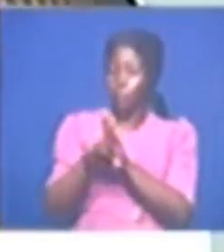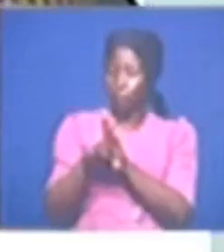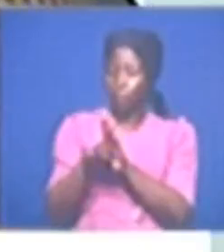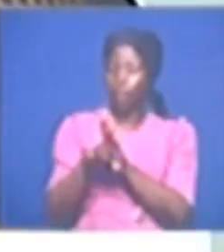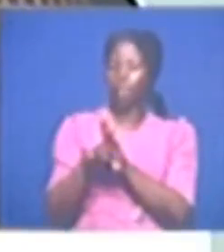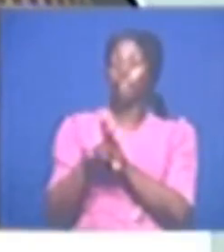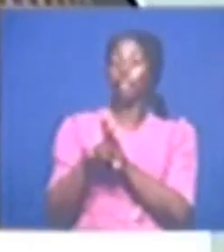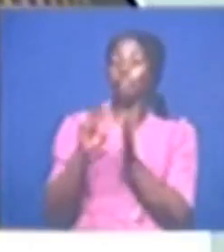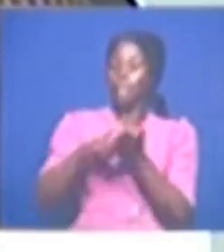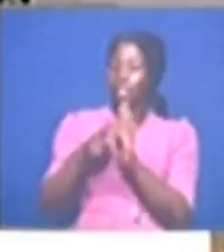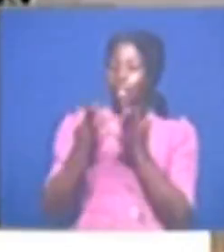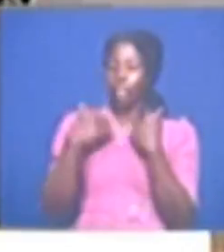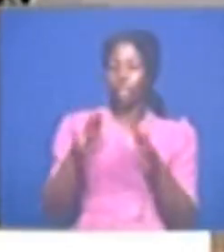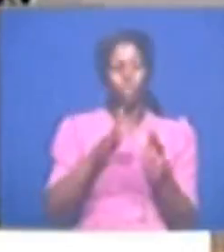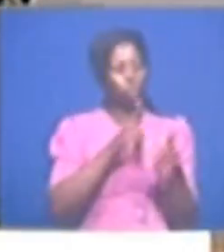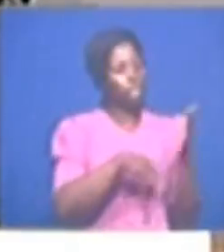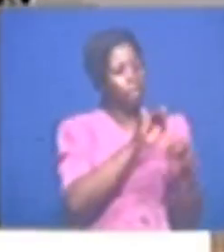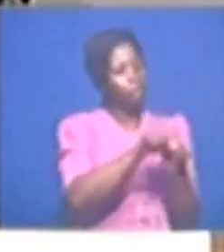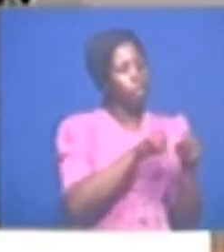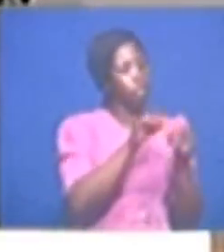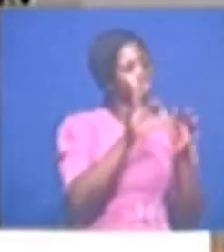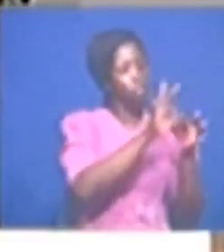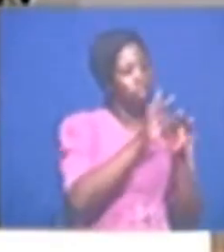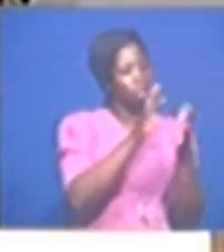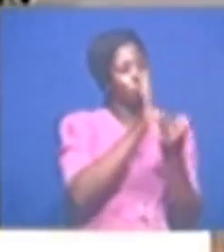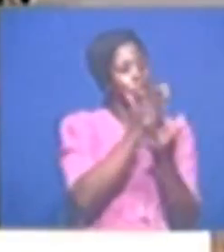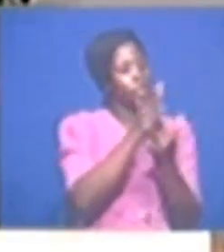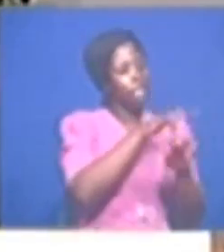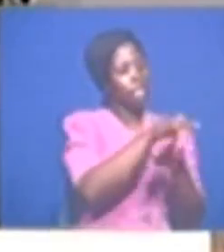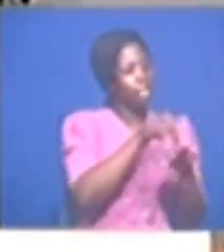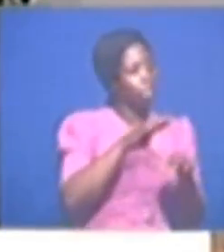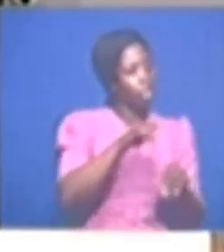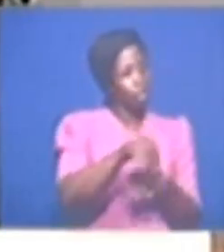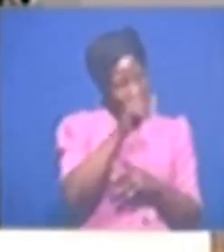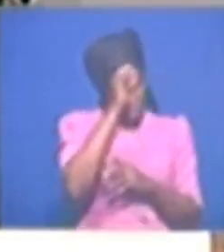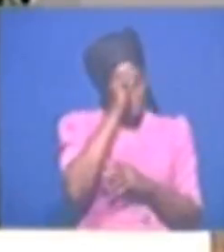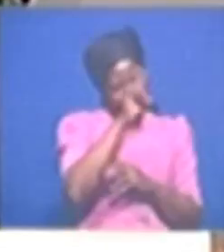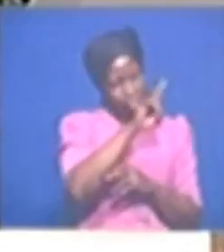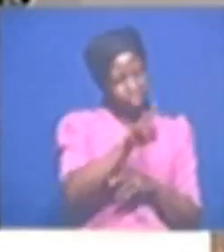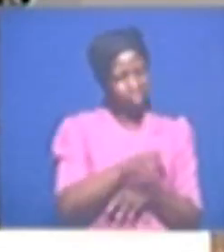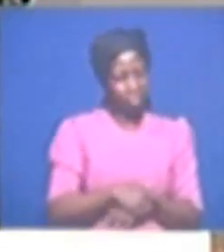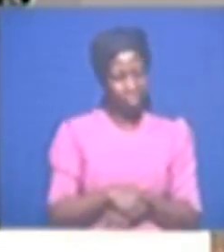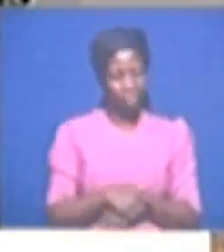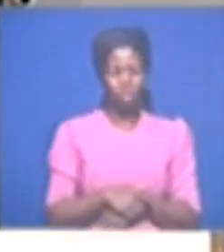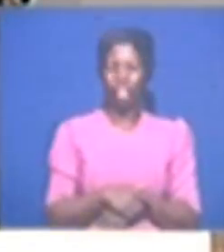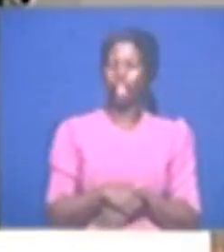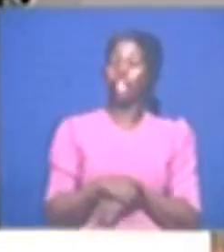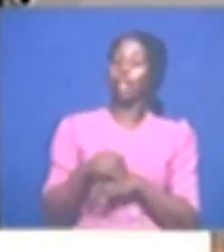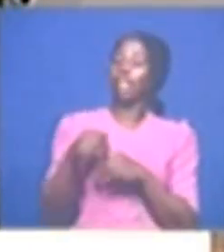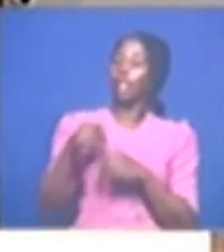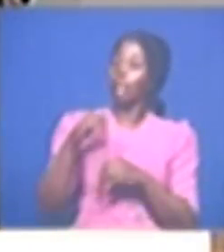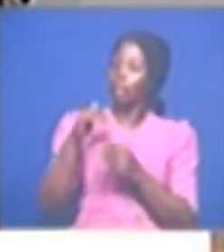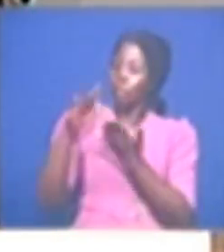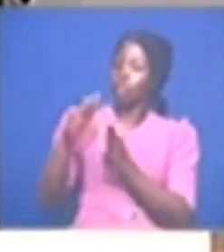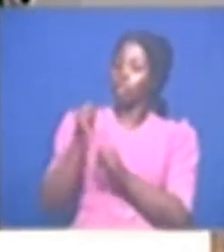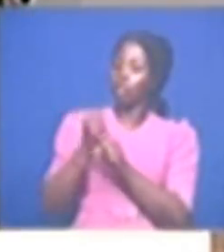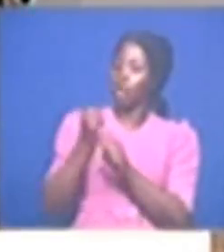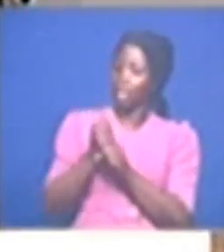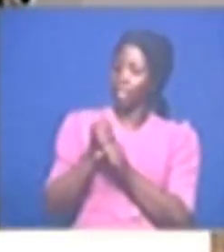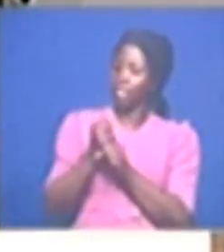coordination between the national and the county government? That's where I'm going to. Yes. We need the counties, because most of the work, about 80%, is implemented